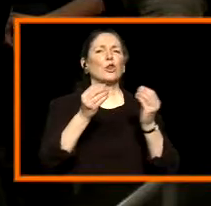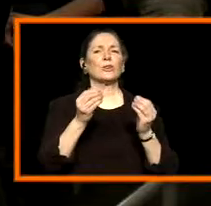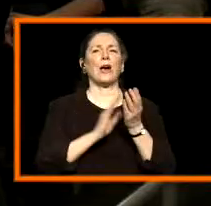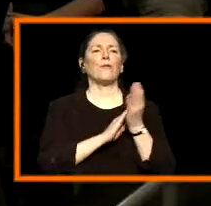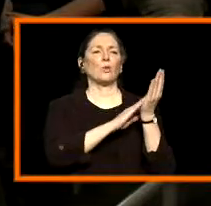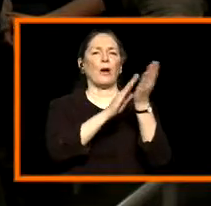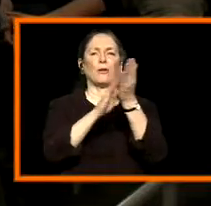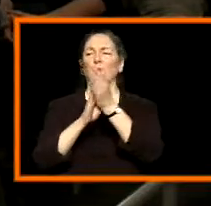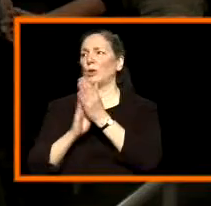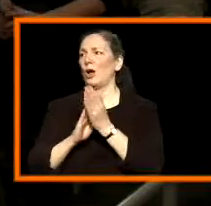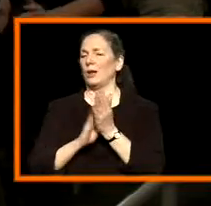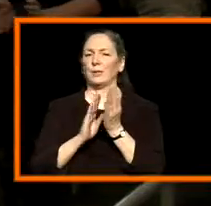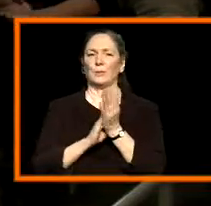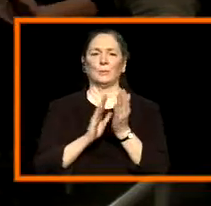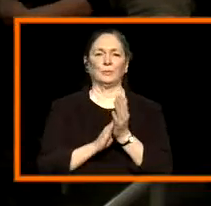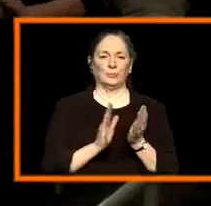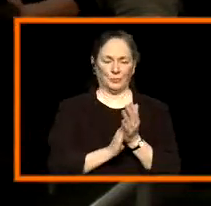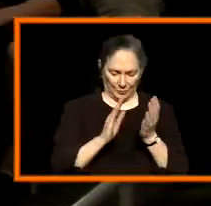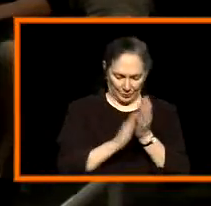round of applause.